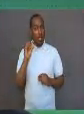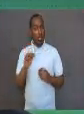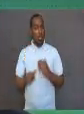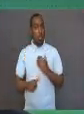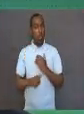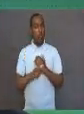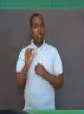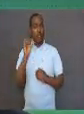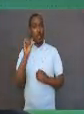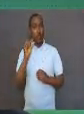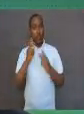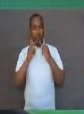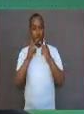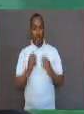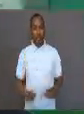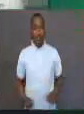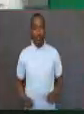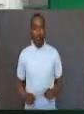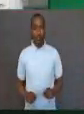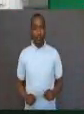harmful microorganisms.